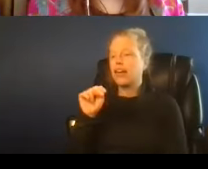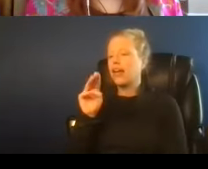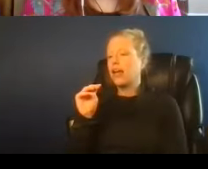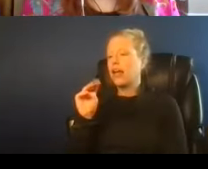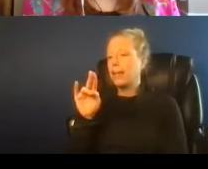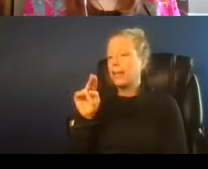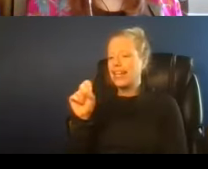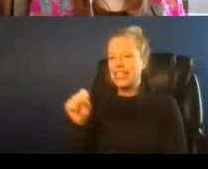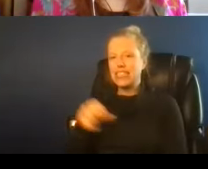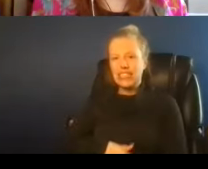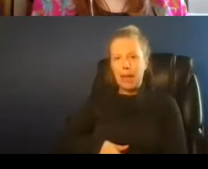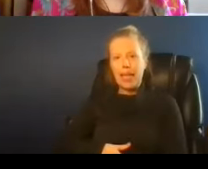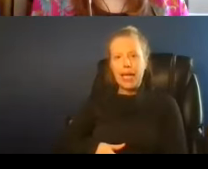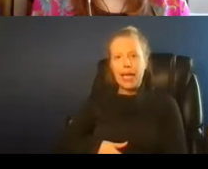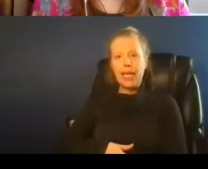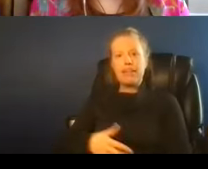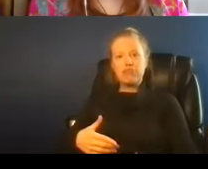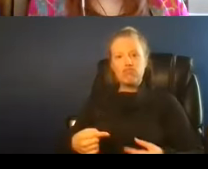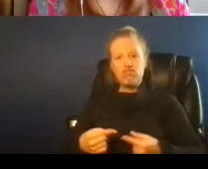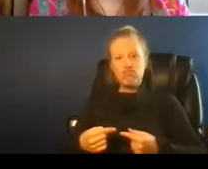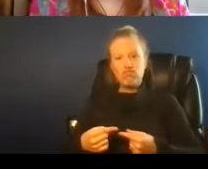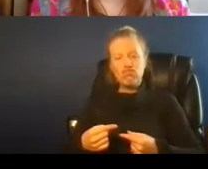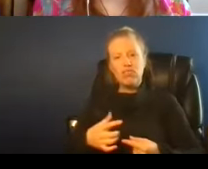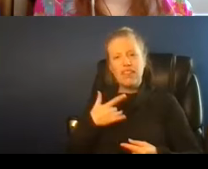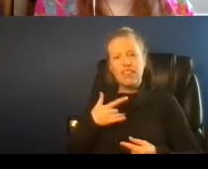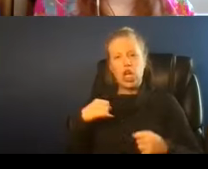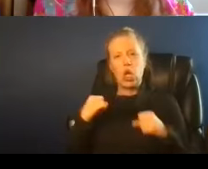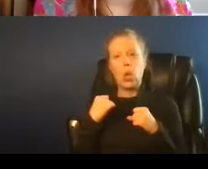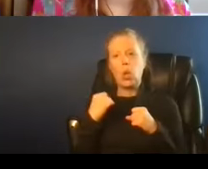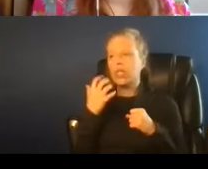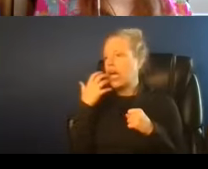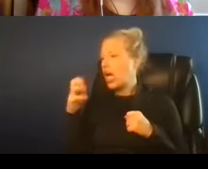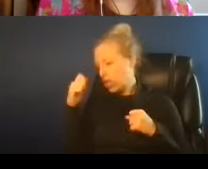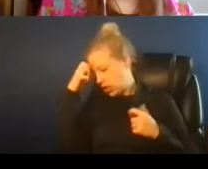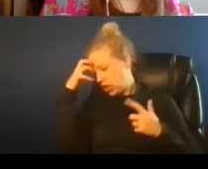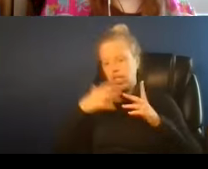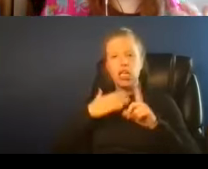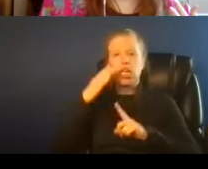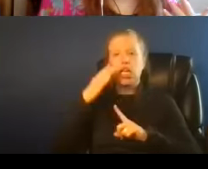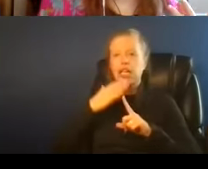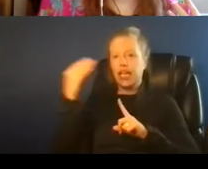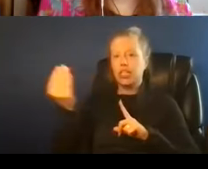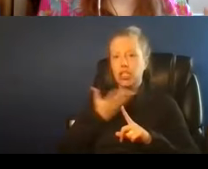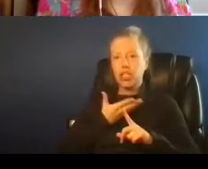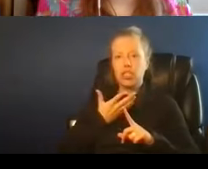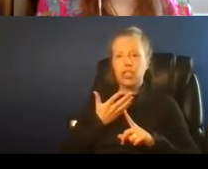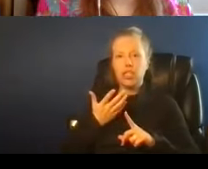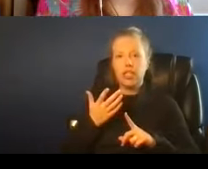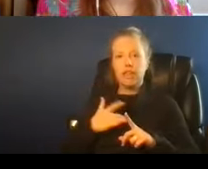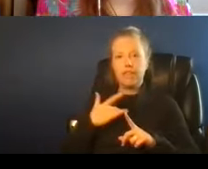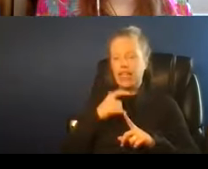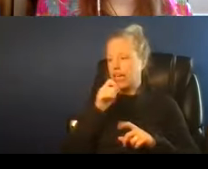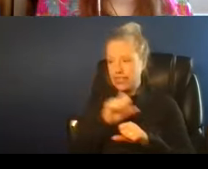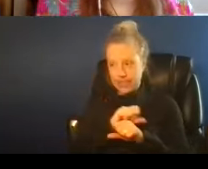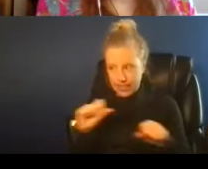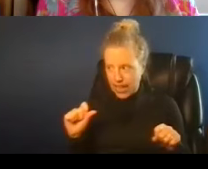stomach pains. You might feel suddenly very cold or very warm, and that can clue you into the fact that you are feeling unsafe or